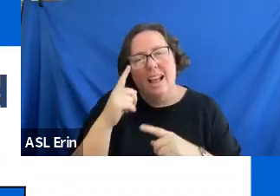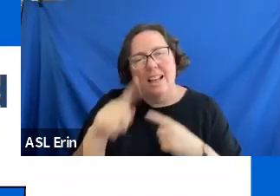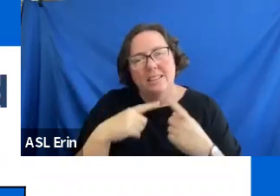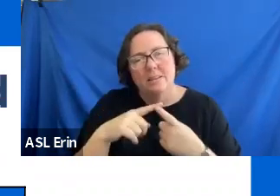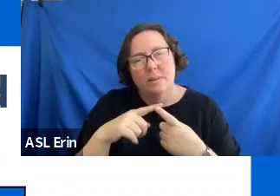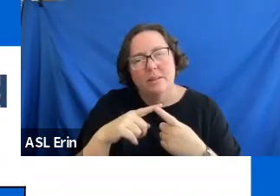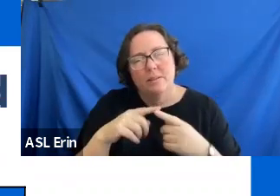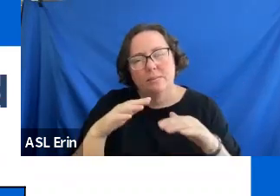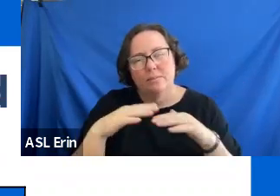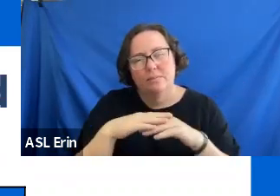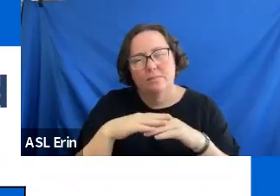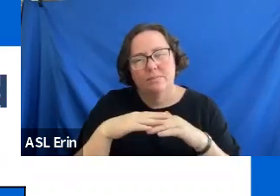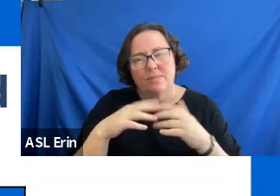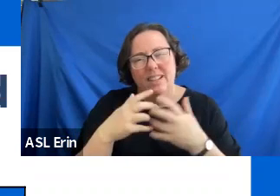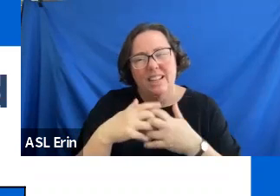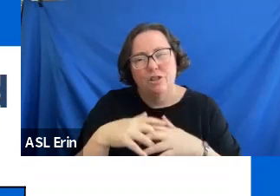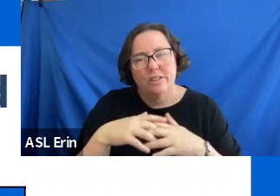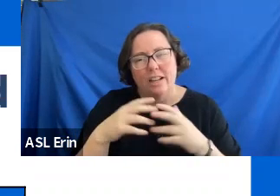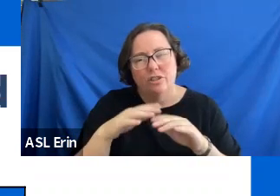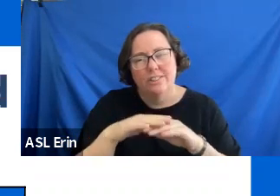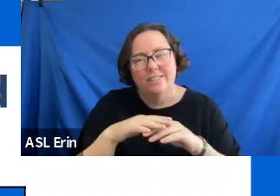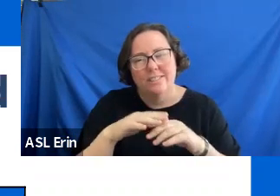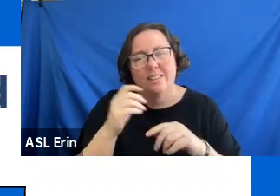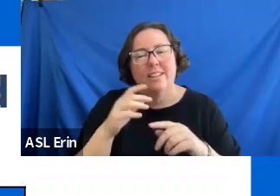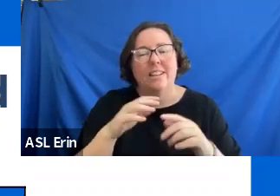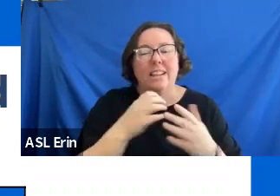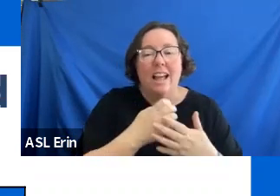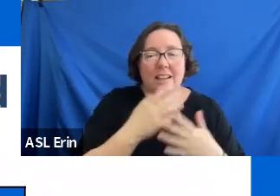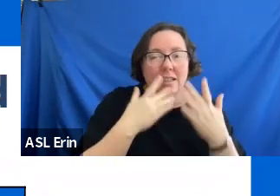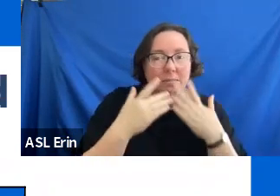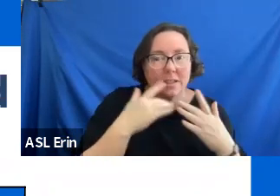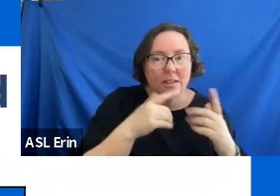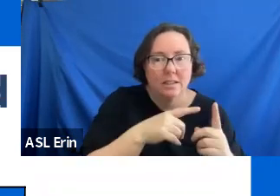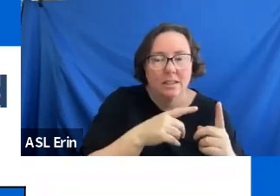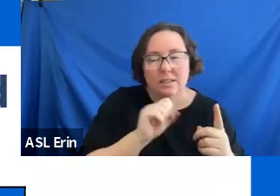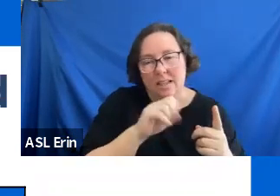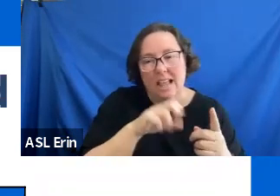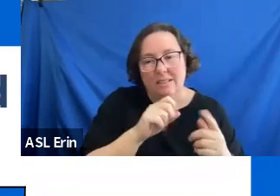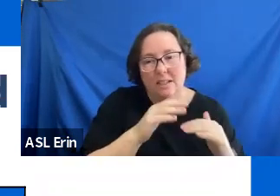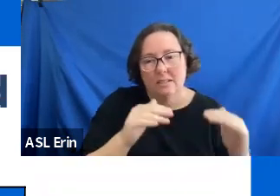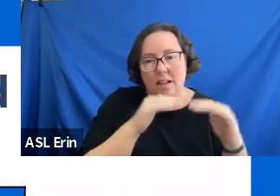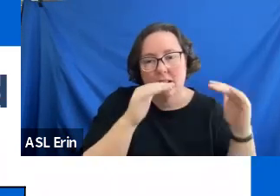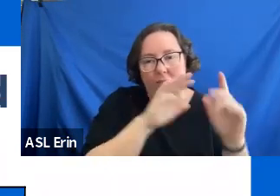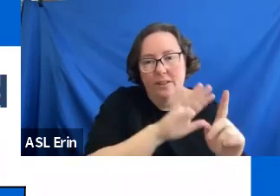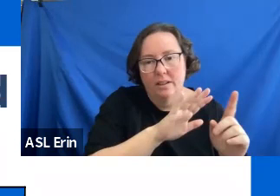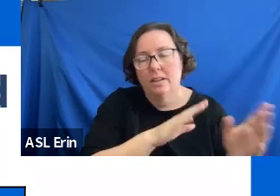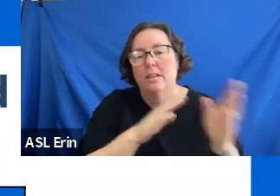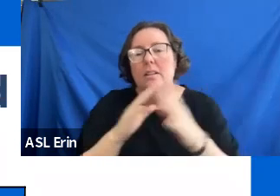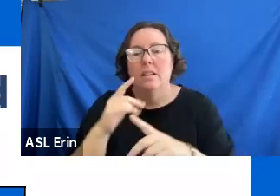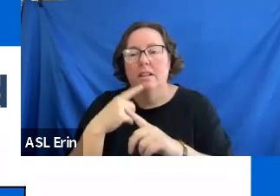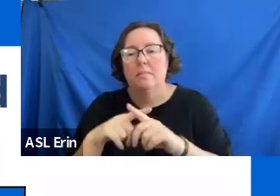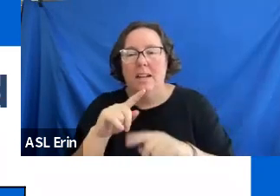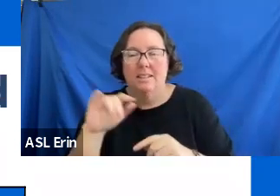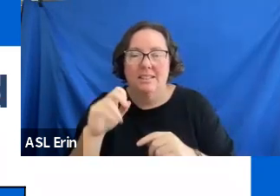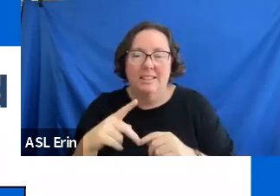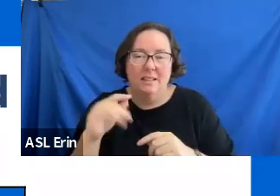the intersection of economically disadvantaged or socioeconomic status and zip code.